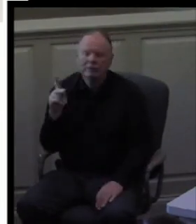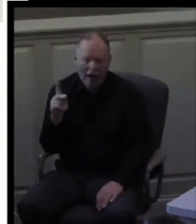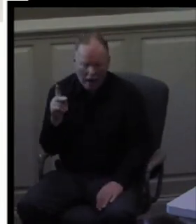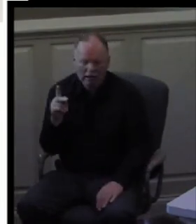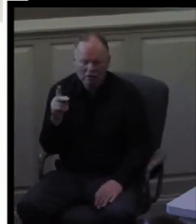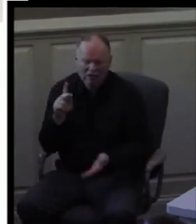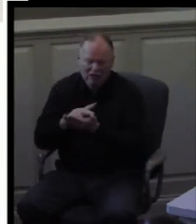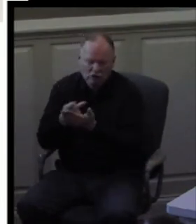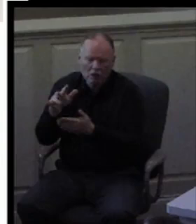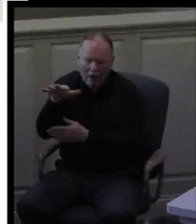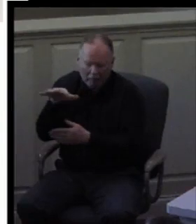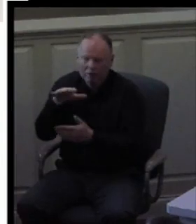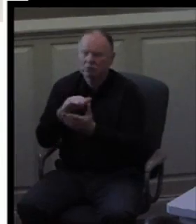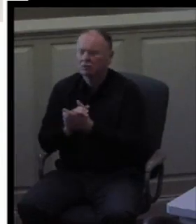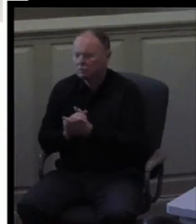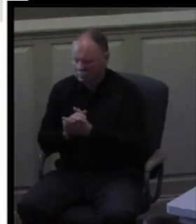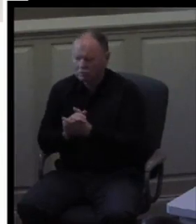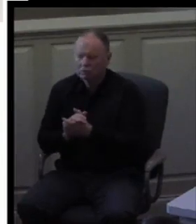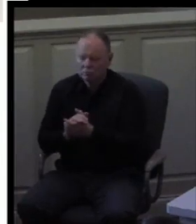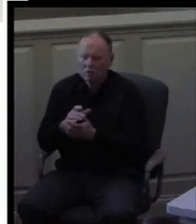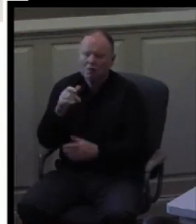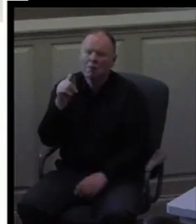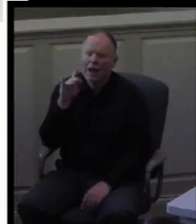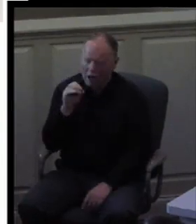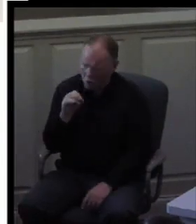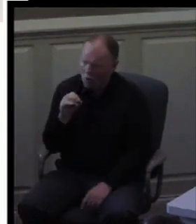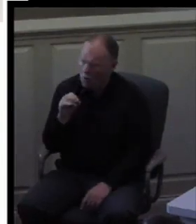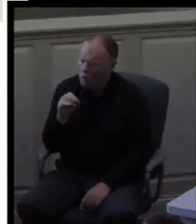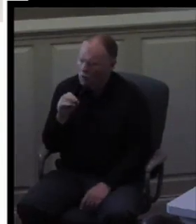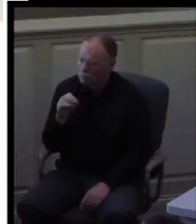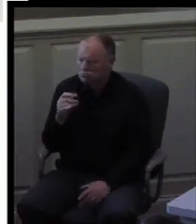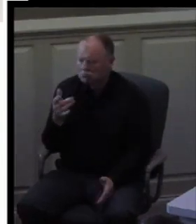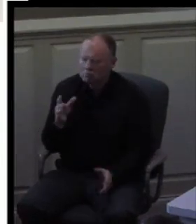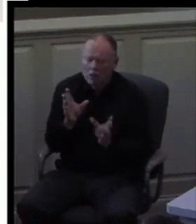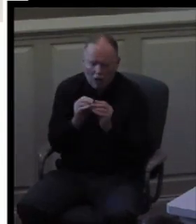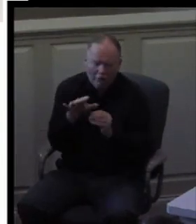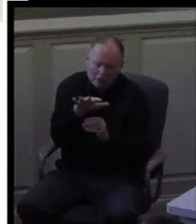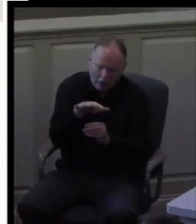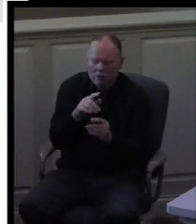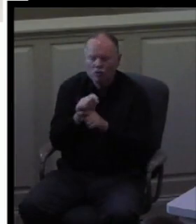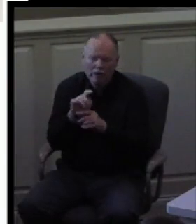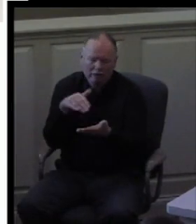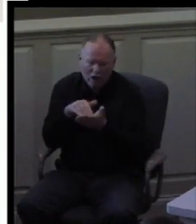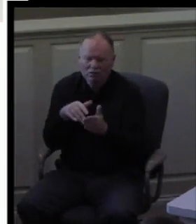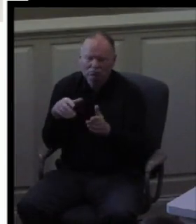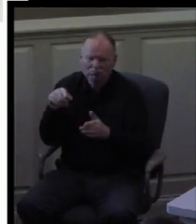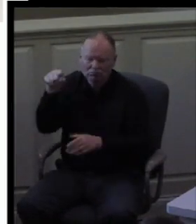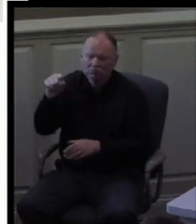dining room, and the patio there off of the conference/training center.